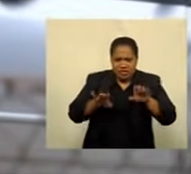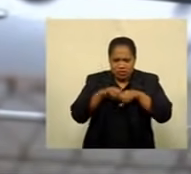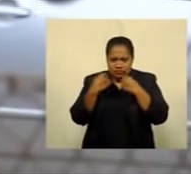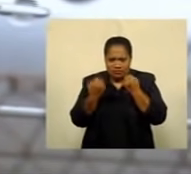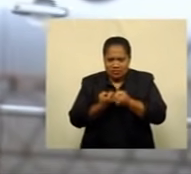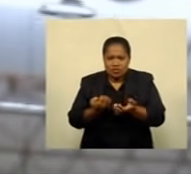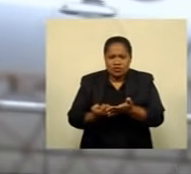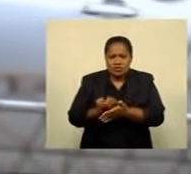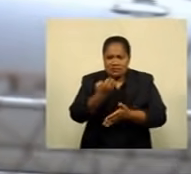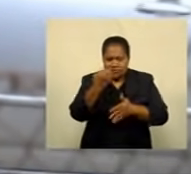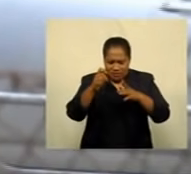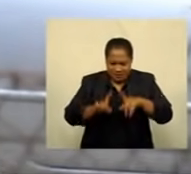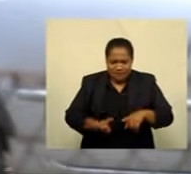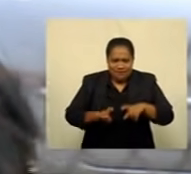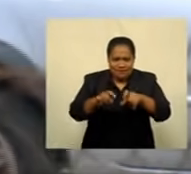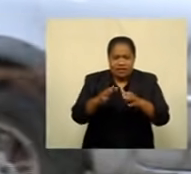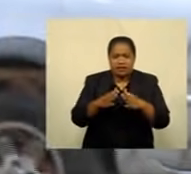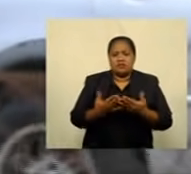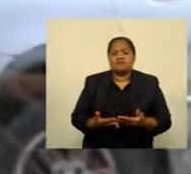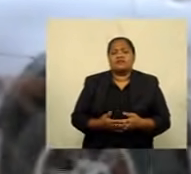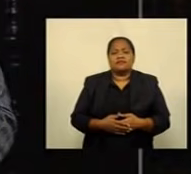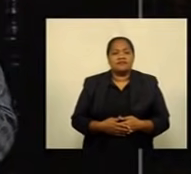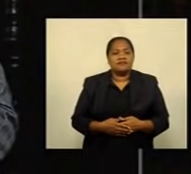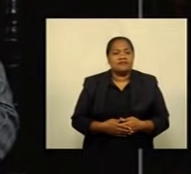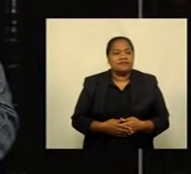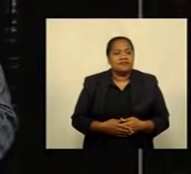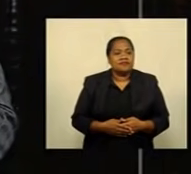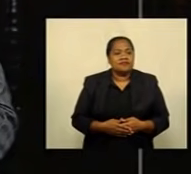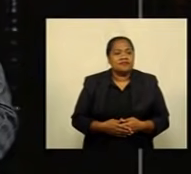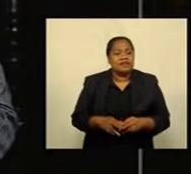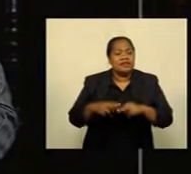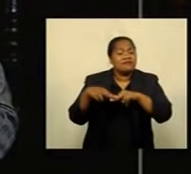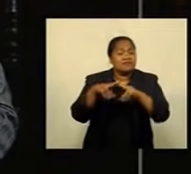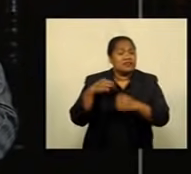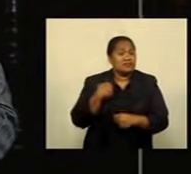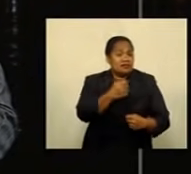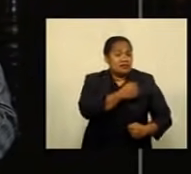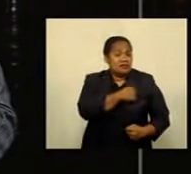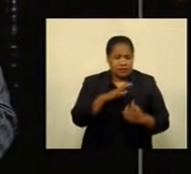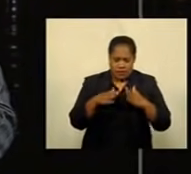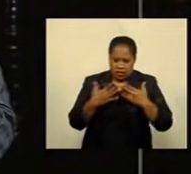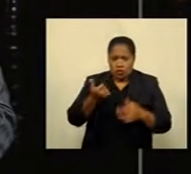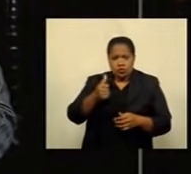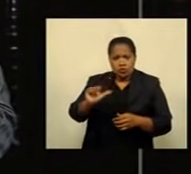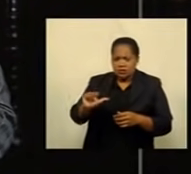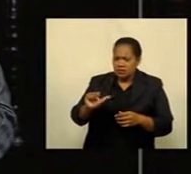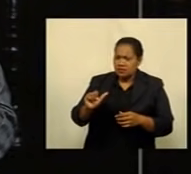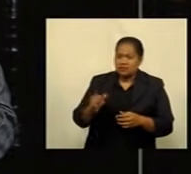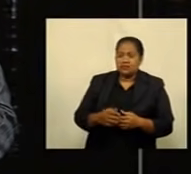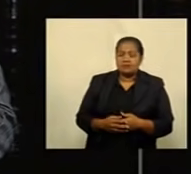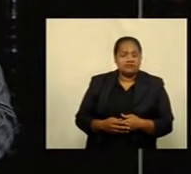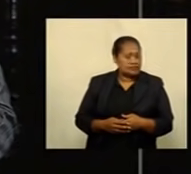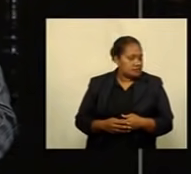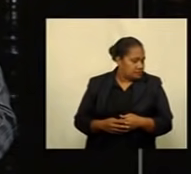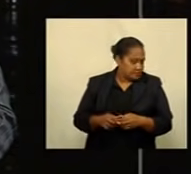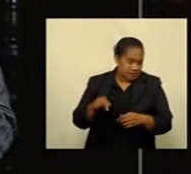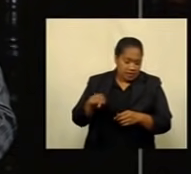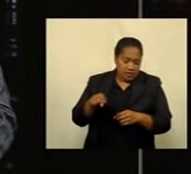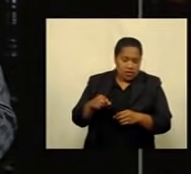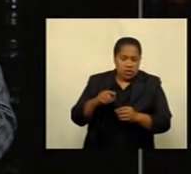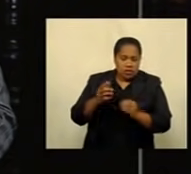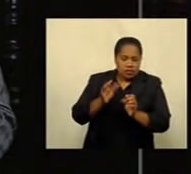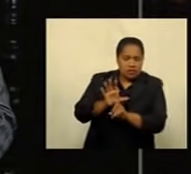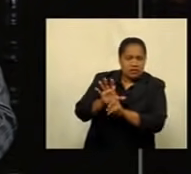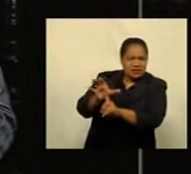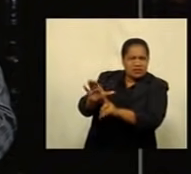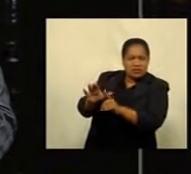stability. Kritika Kumar, FBC News. The Fiji military is using a number of remote sites to isolate soldiers who